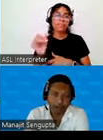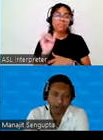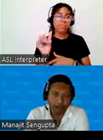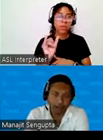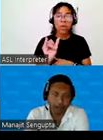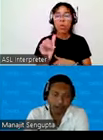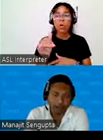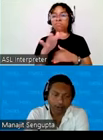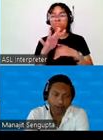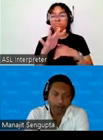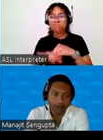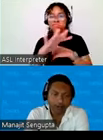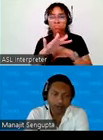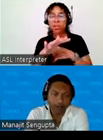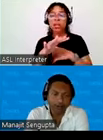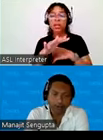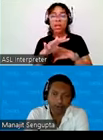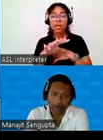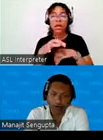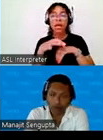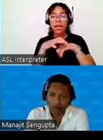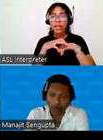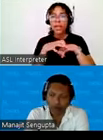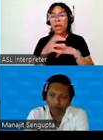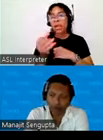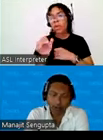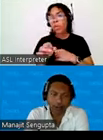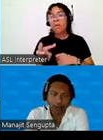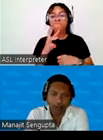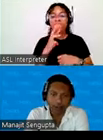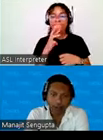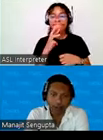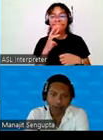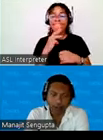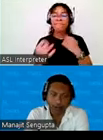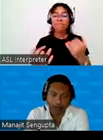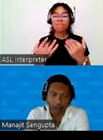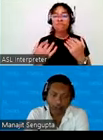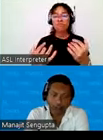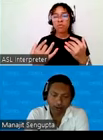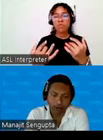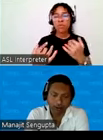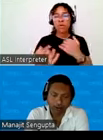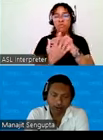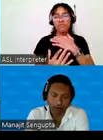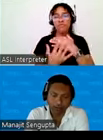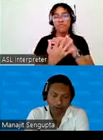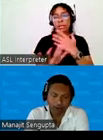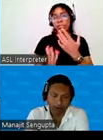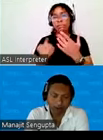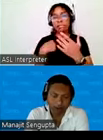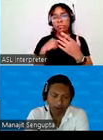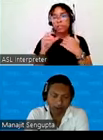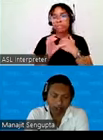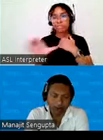land. And similarly, for the oceans, there are regions which would be excluded because of